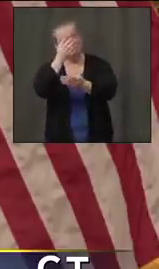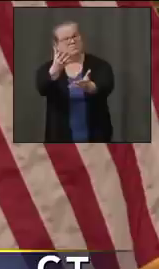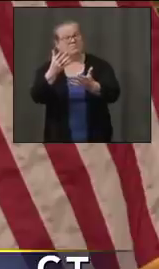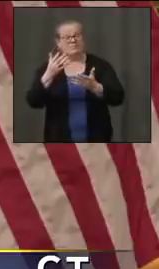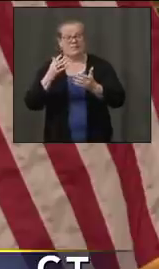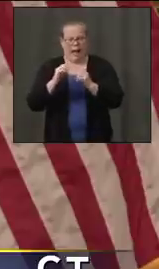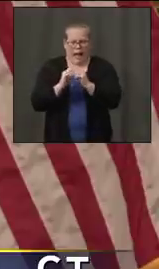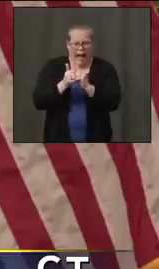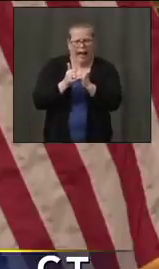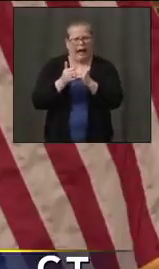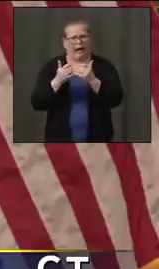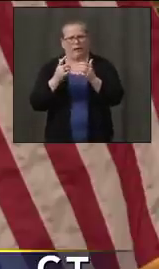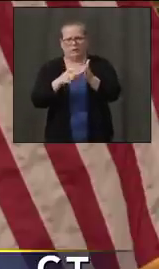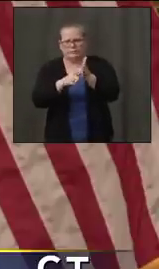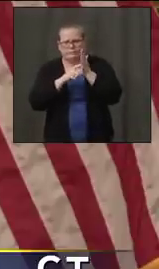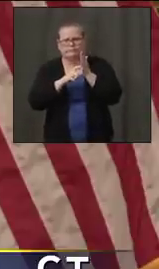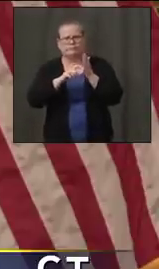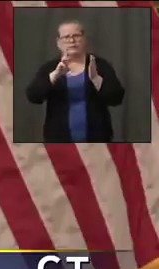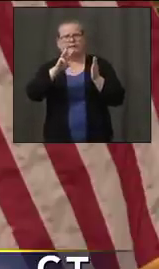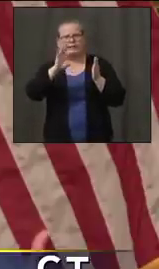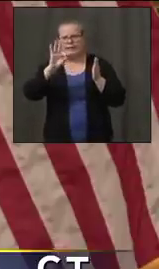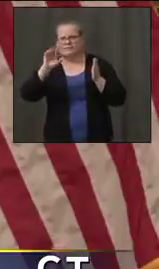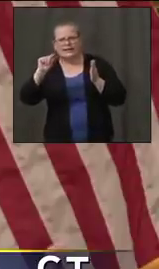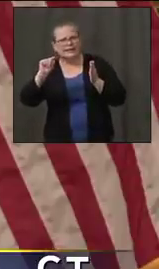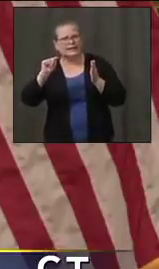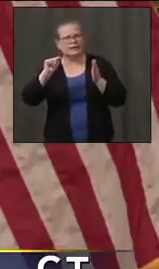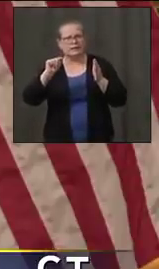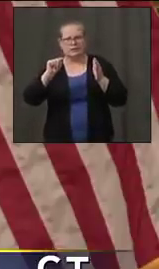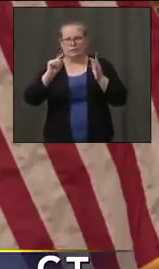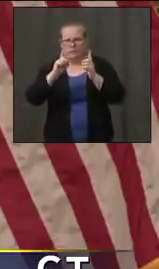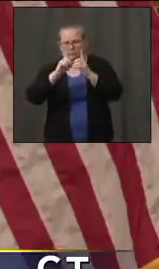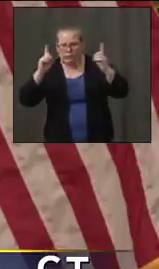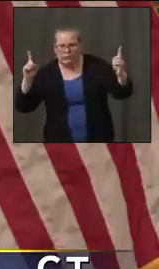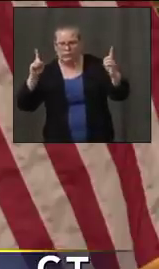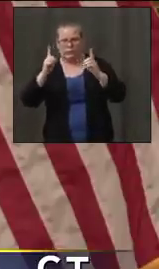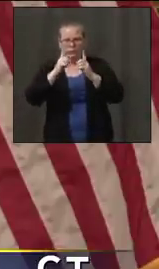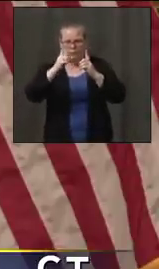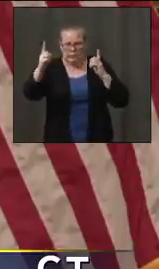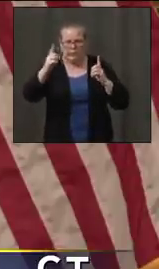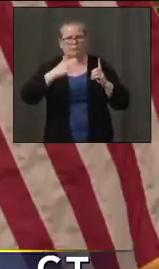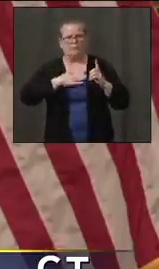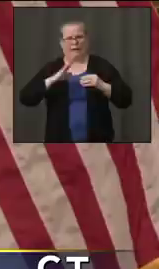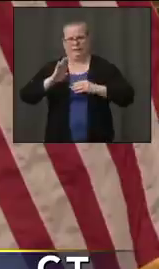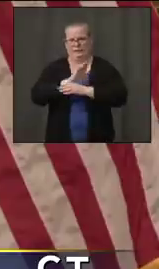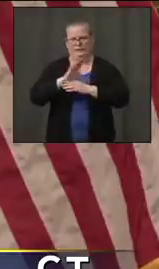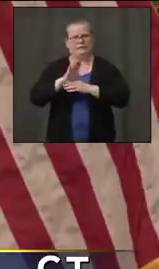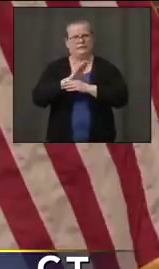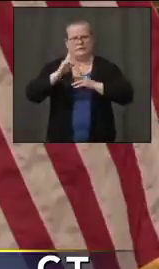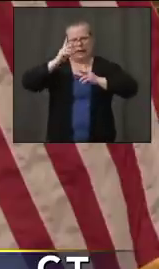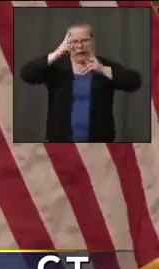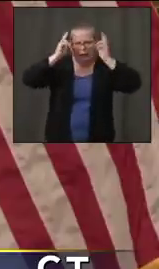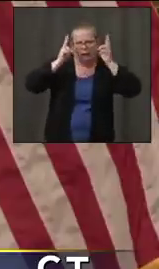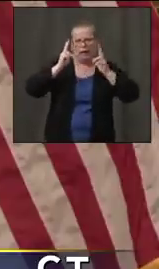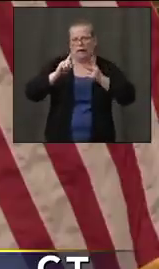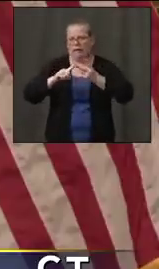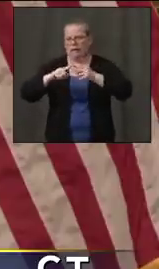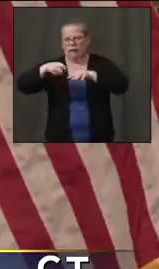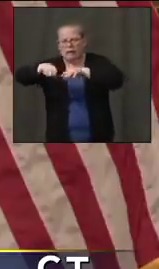social distancing in the hair and nail salon setting. For the nail